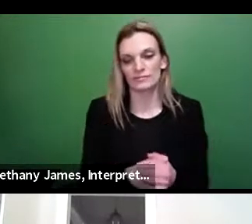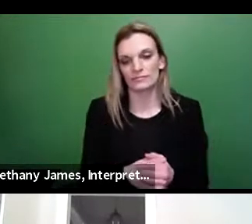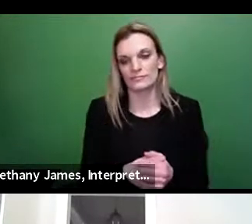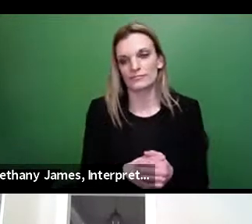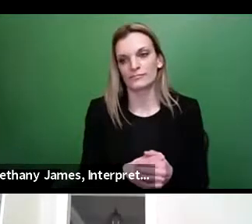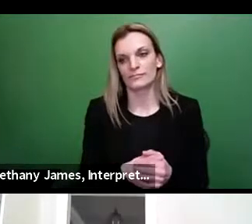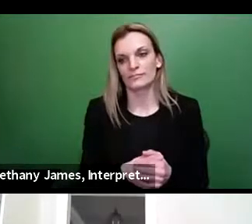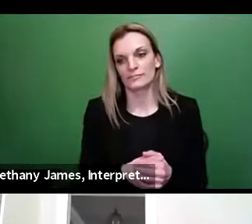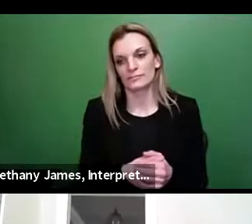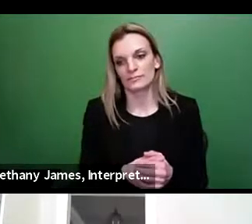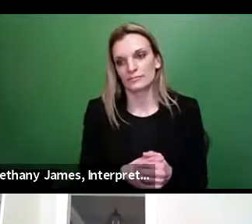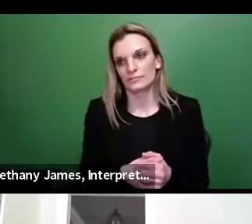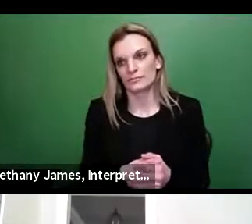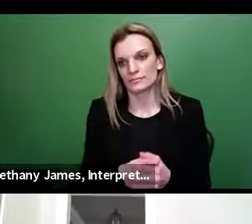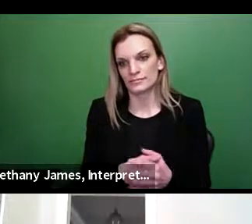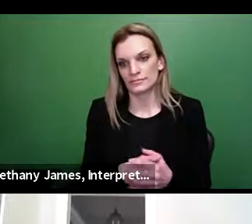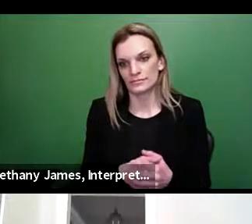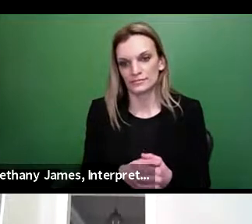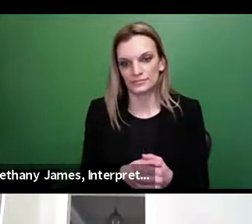the actions to